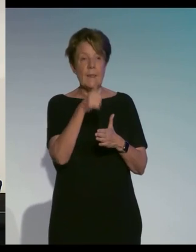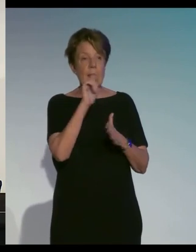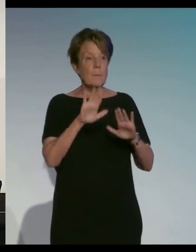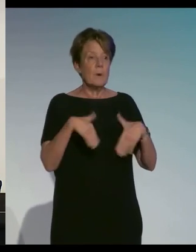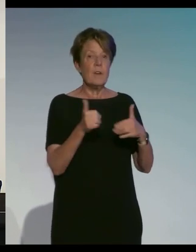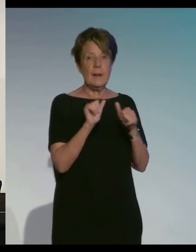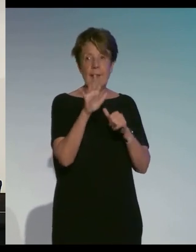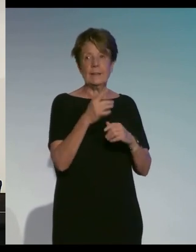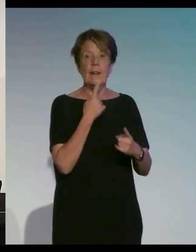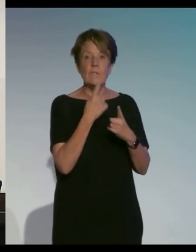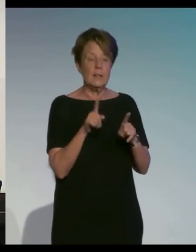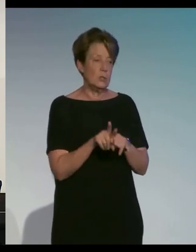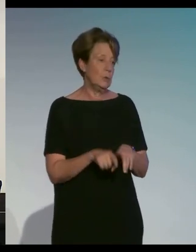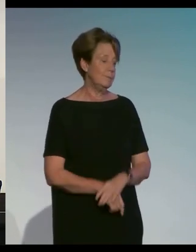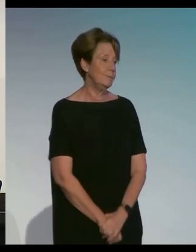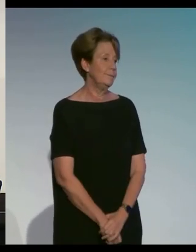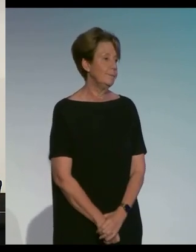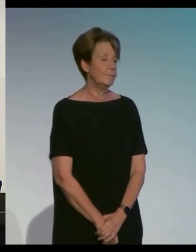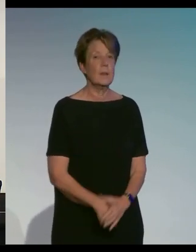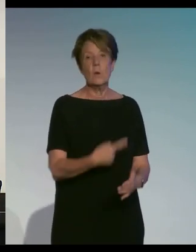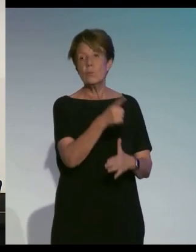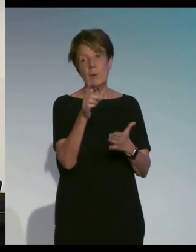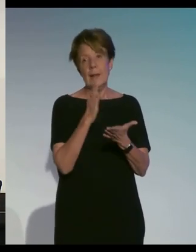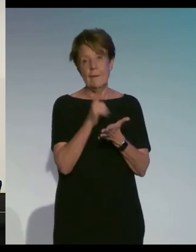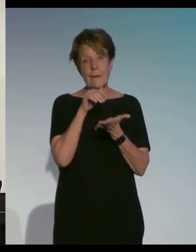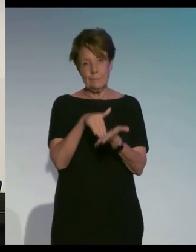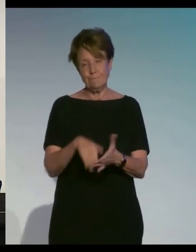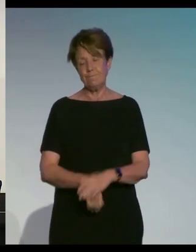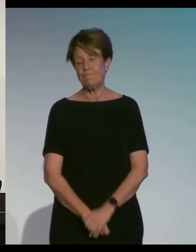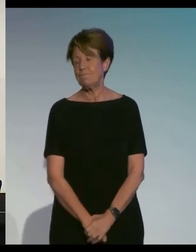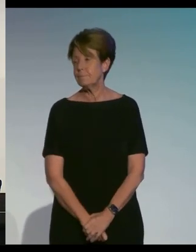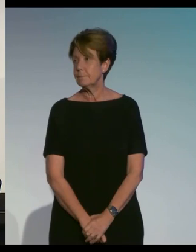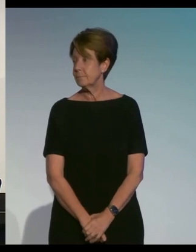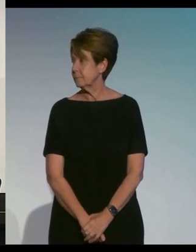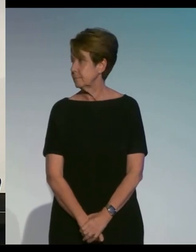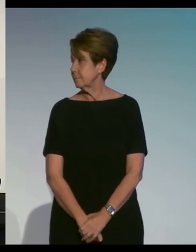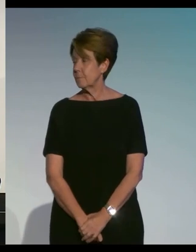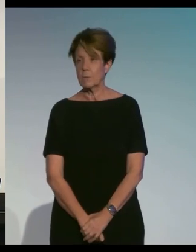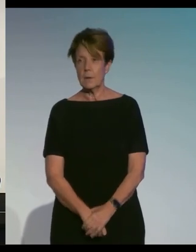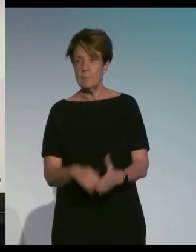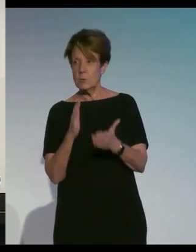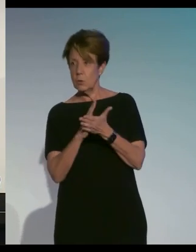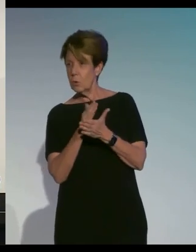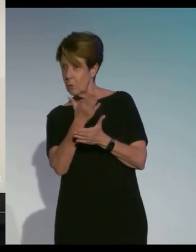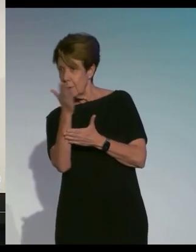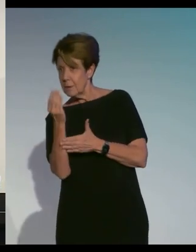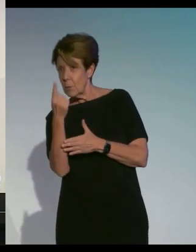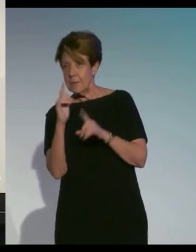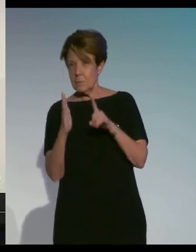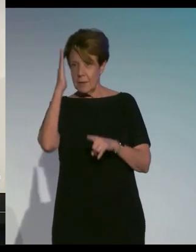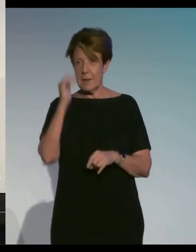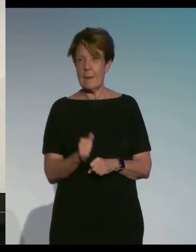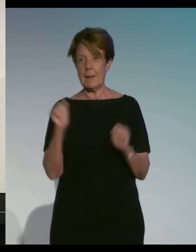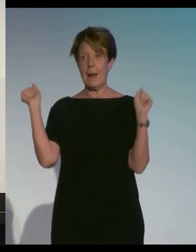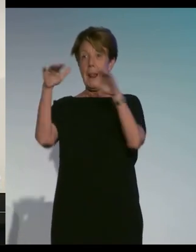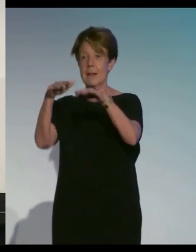and guidance, particularly for Rosanna, but they're there as a resource as well. I'm sure Alice has got his hand up. Yes, she has. He might get mobbed